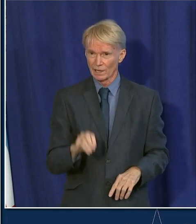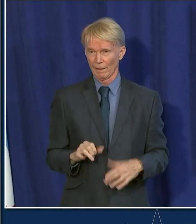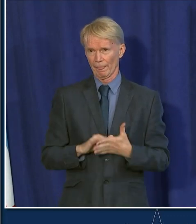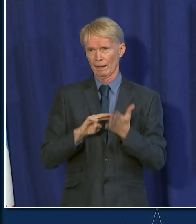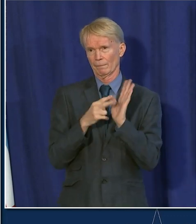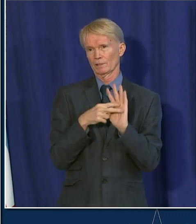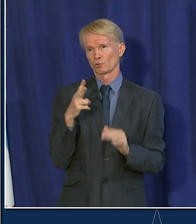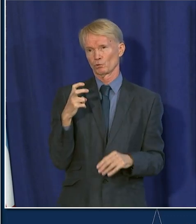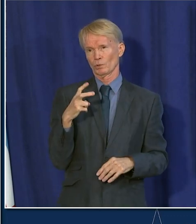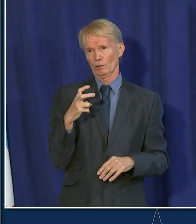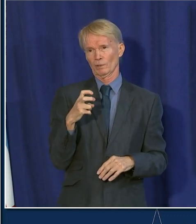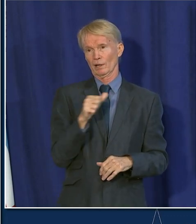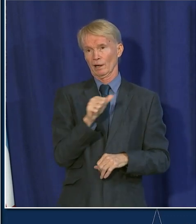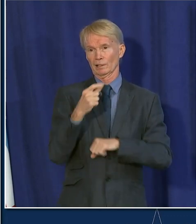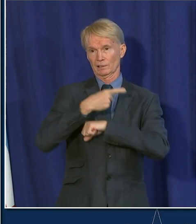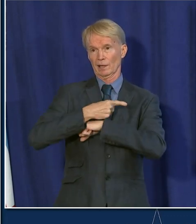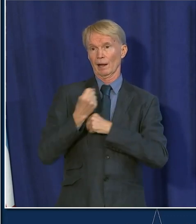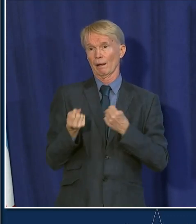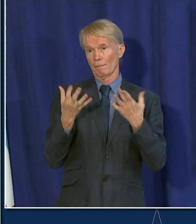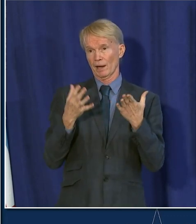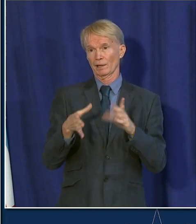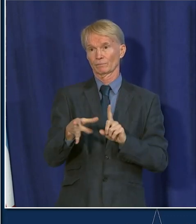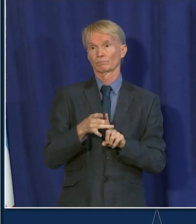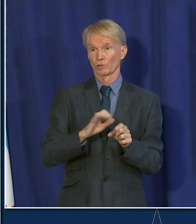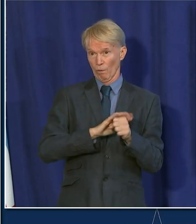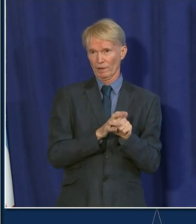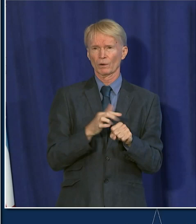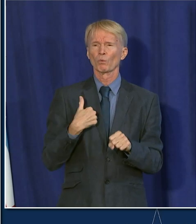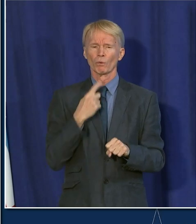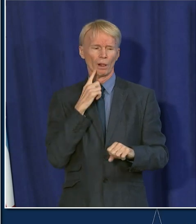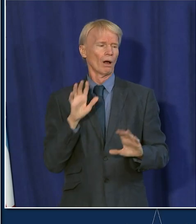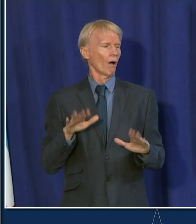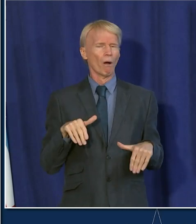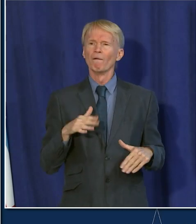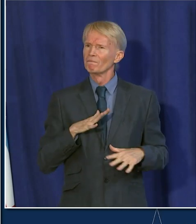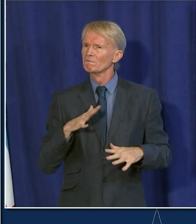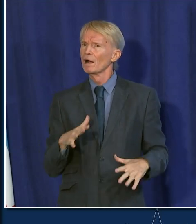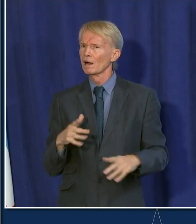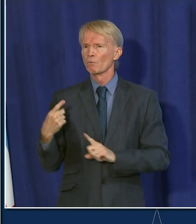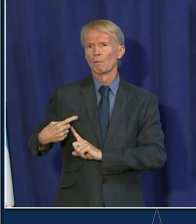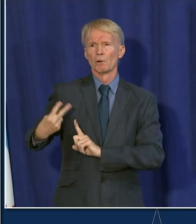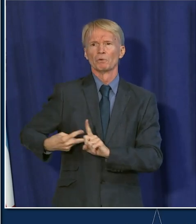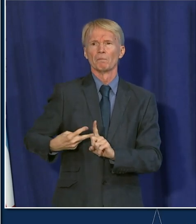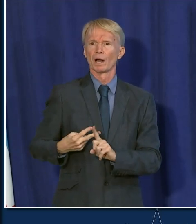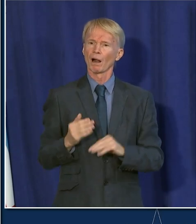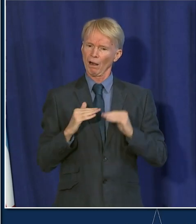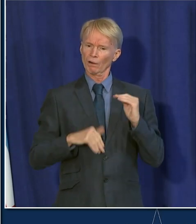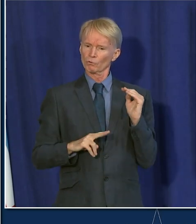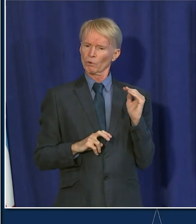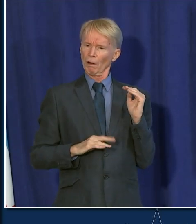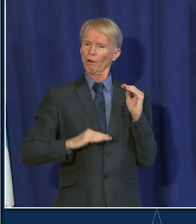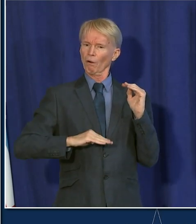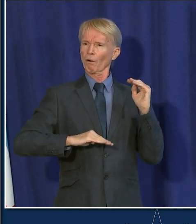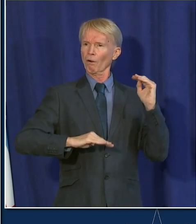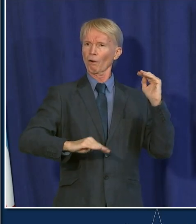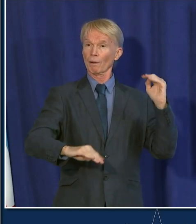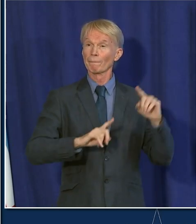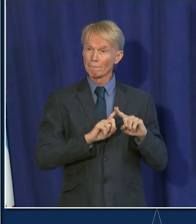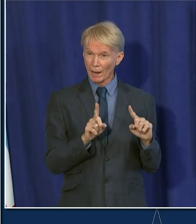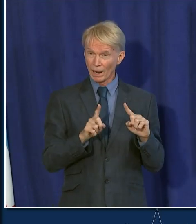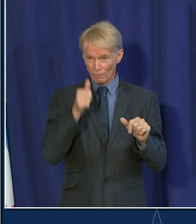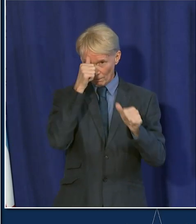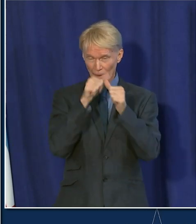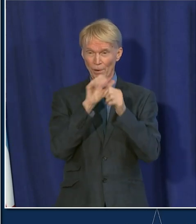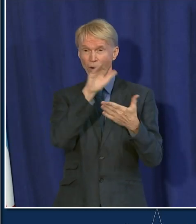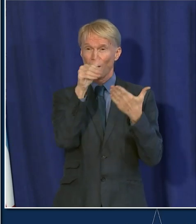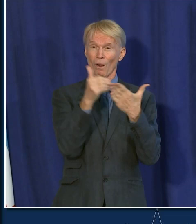200 cases per day, we've really enjoyed these last 2 months being under 200 cases a day. But for some context, all of